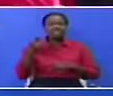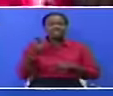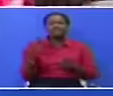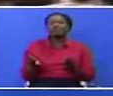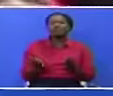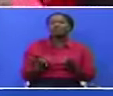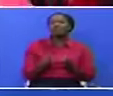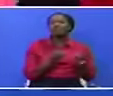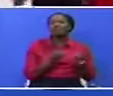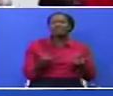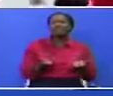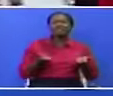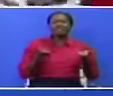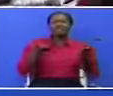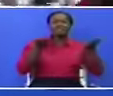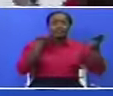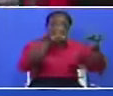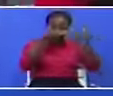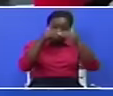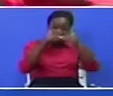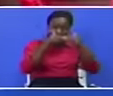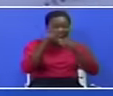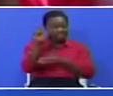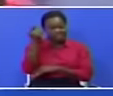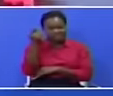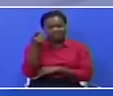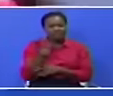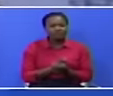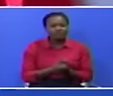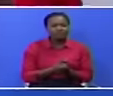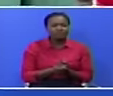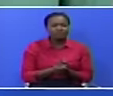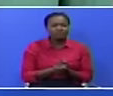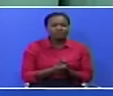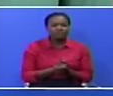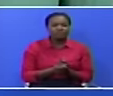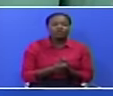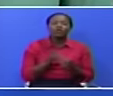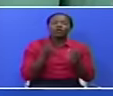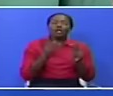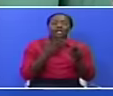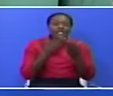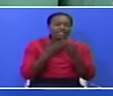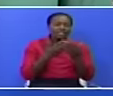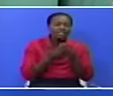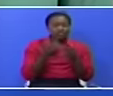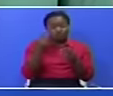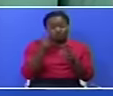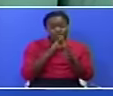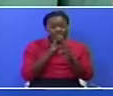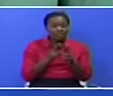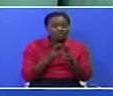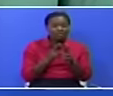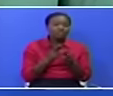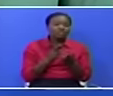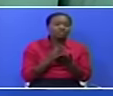has gone to escalated levels that are haunting Kenyans. Akisa. Francis, for that, and of course, as Francis says,